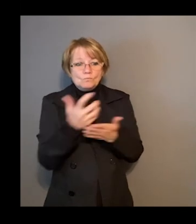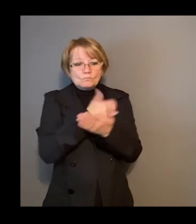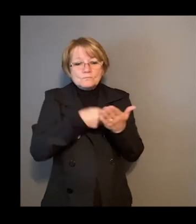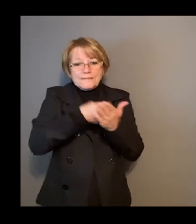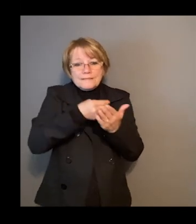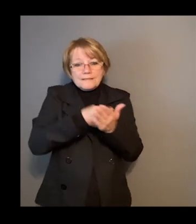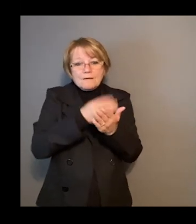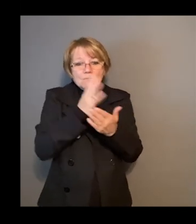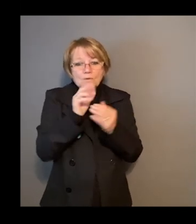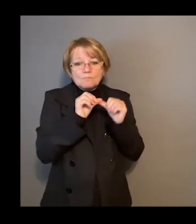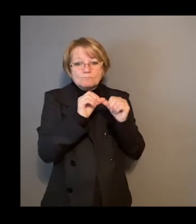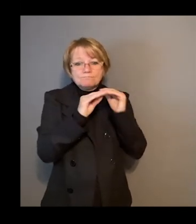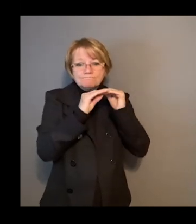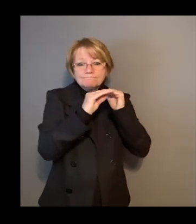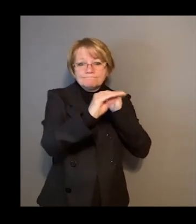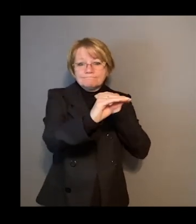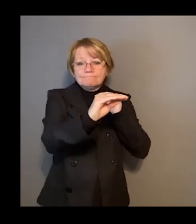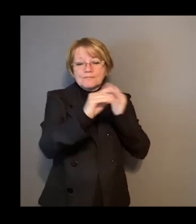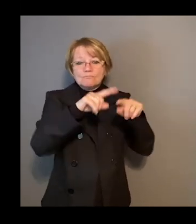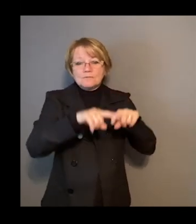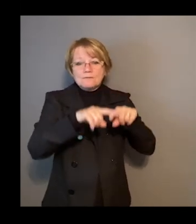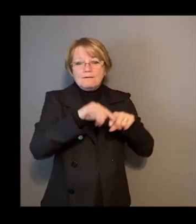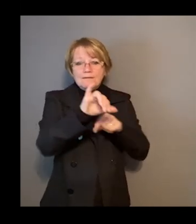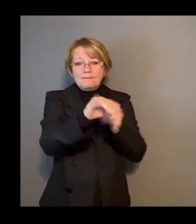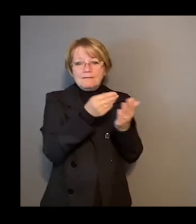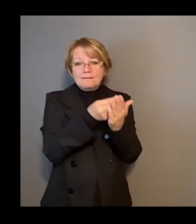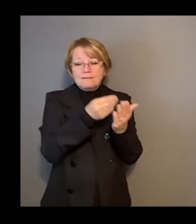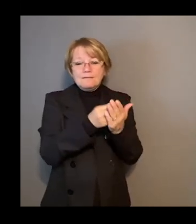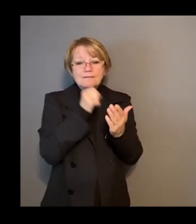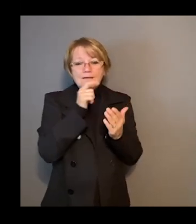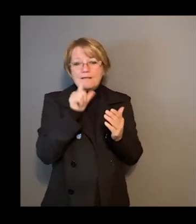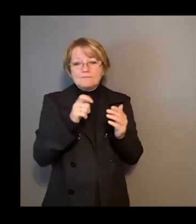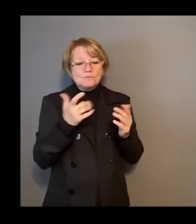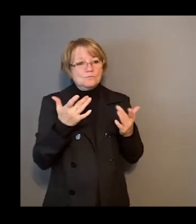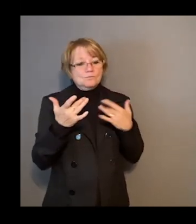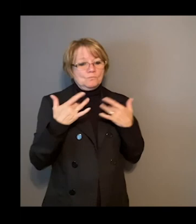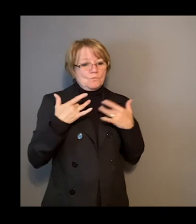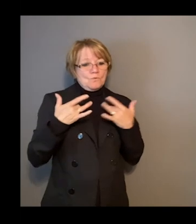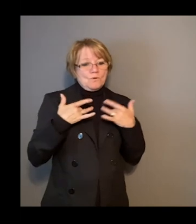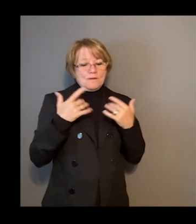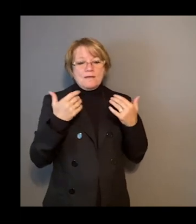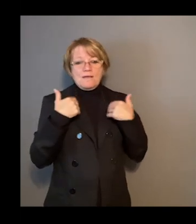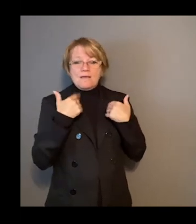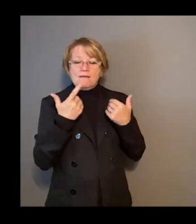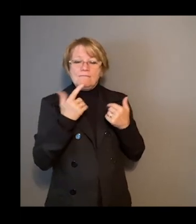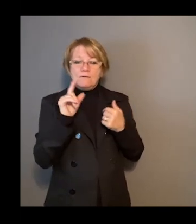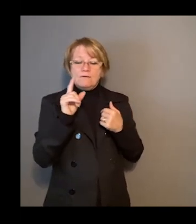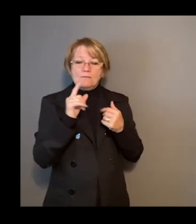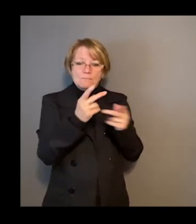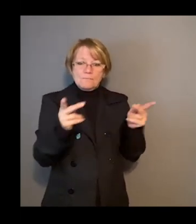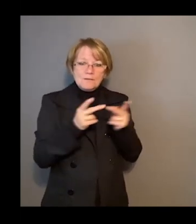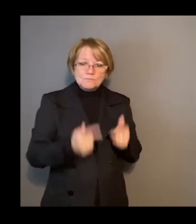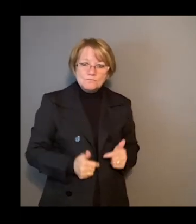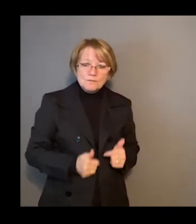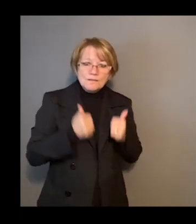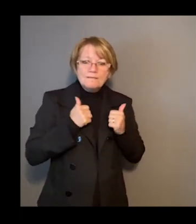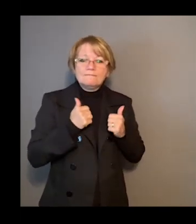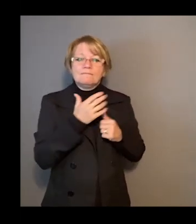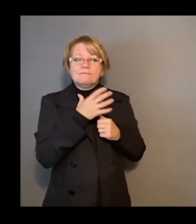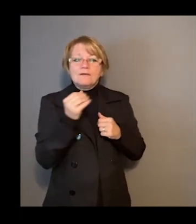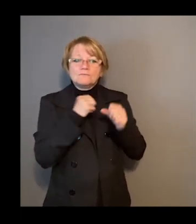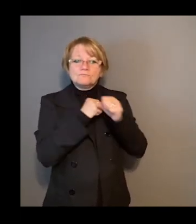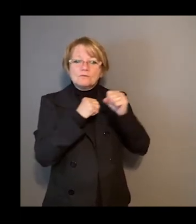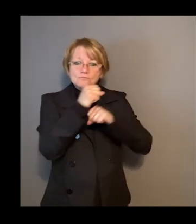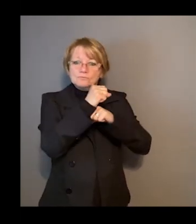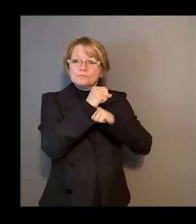through and I wouldn't have to worry about anything. I'd have a living area and structure basically just for